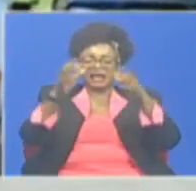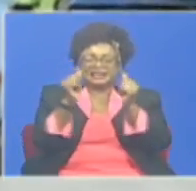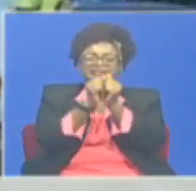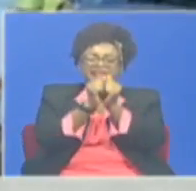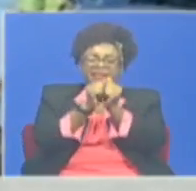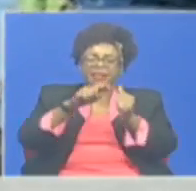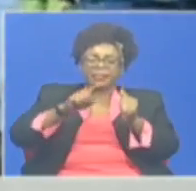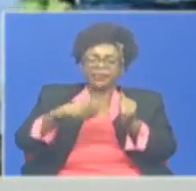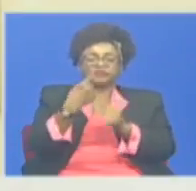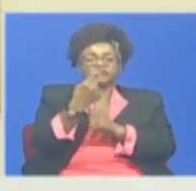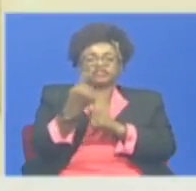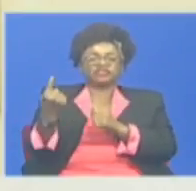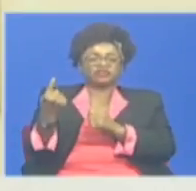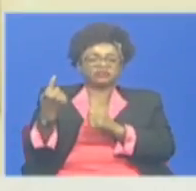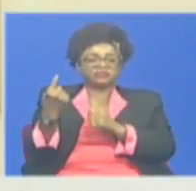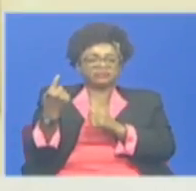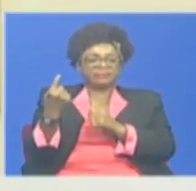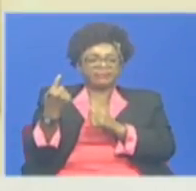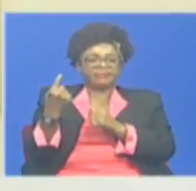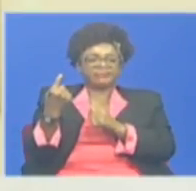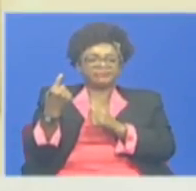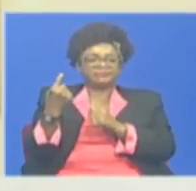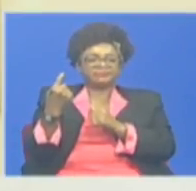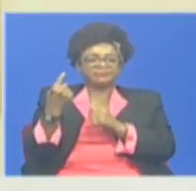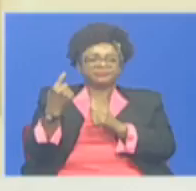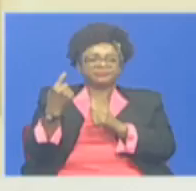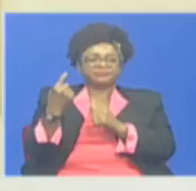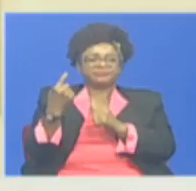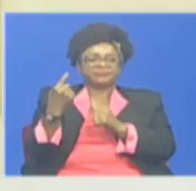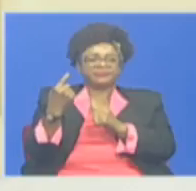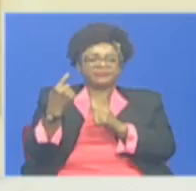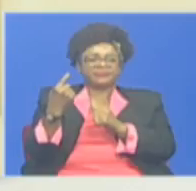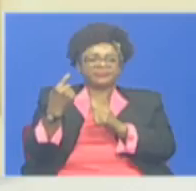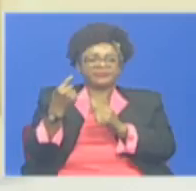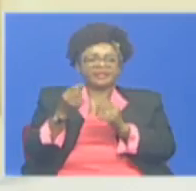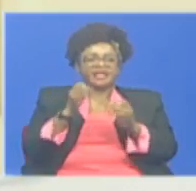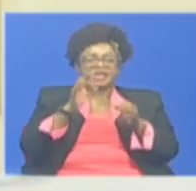10,000 shillings each. Na ni kama akona evidence